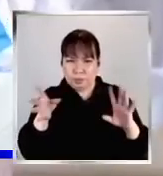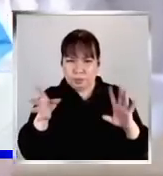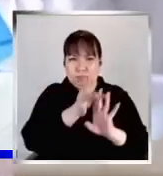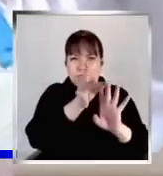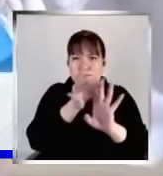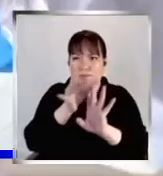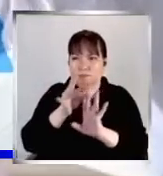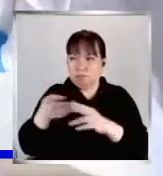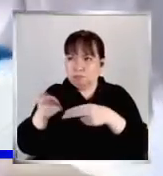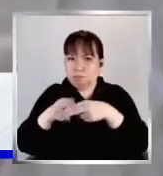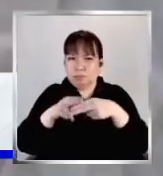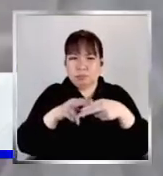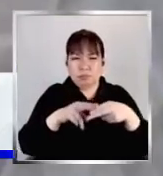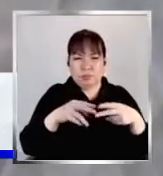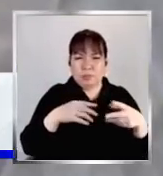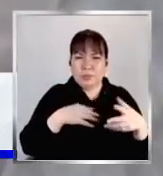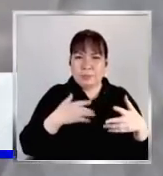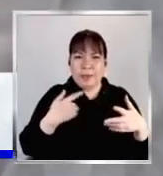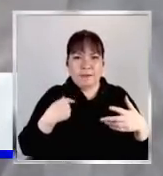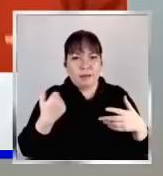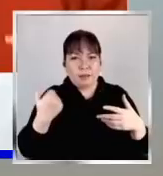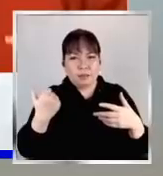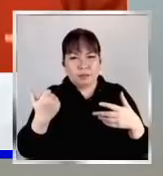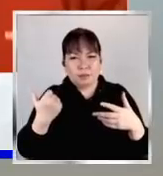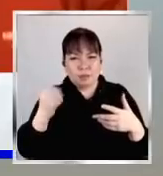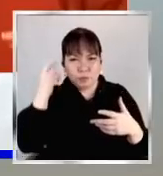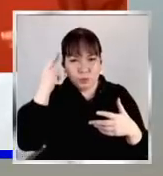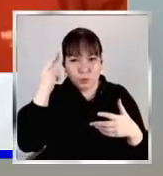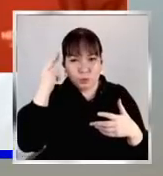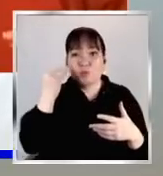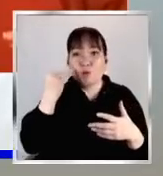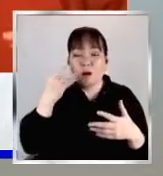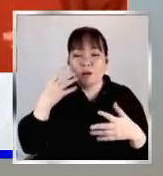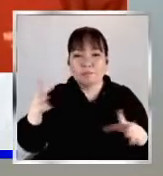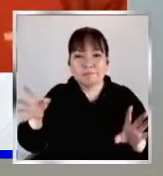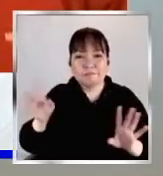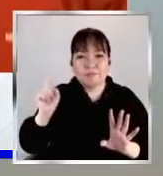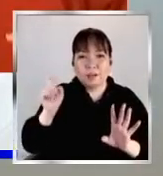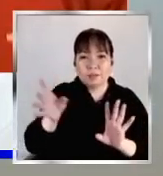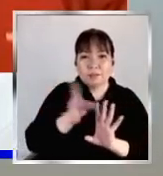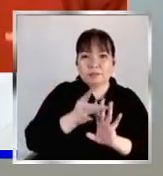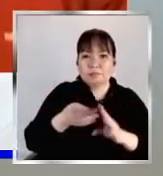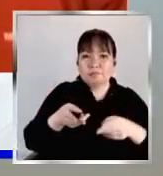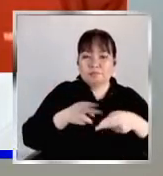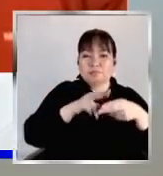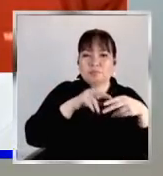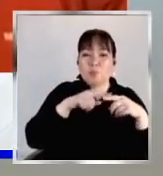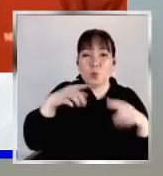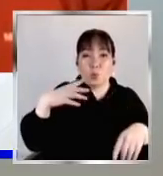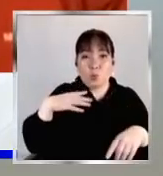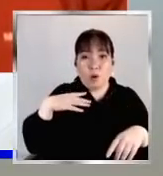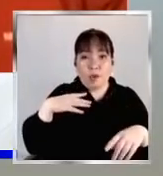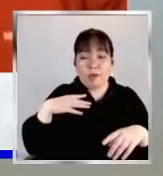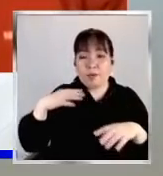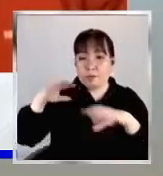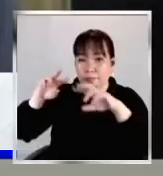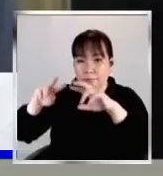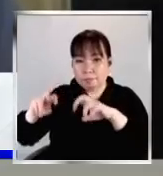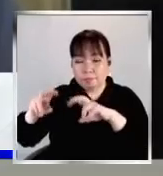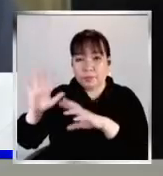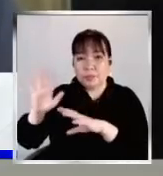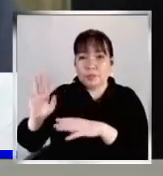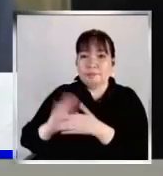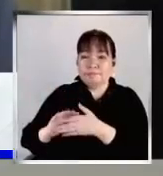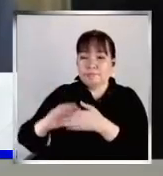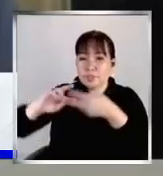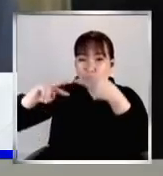may be something else driving this increase. We're still waiting for confirmation from biosurveillance, from genome sequencing. The